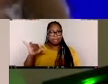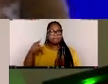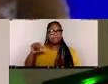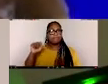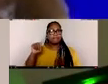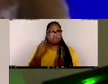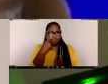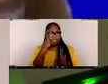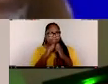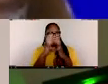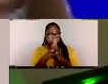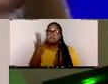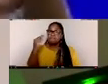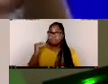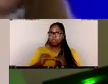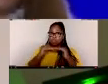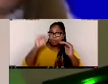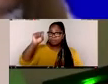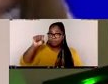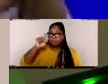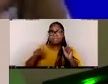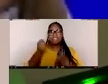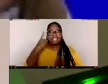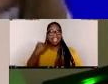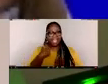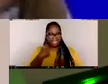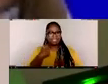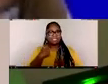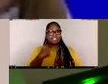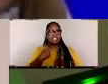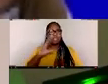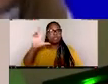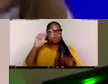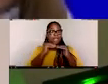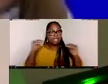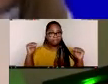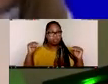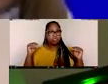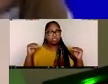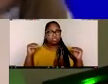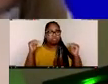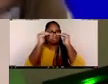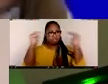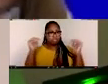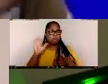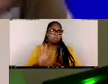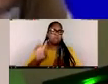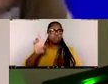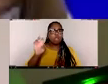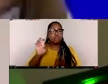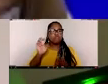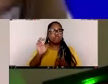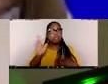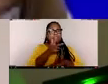15 stories, but has the setbacks and has 3 levels with roughly 200 public parking spaces beneath